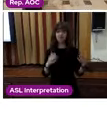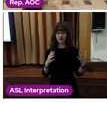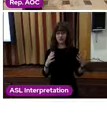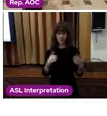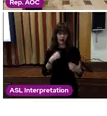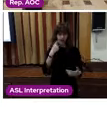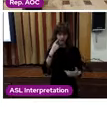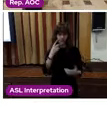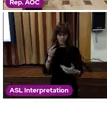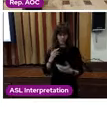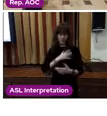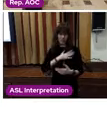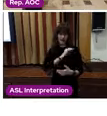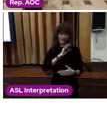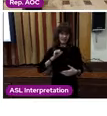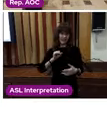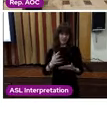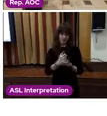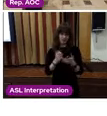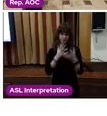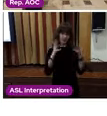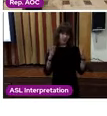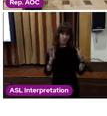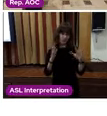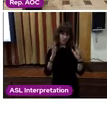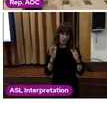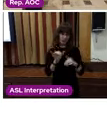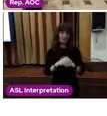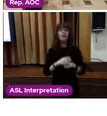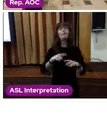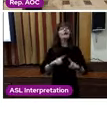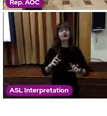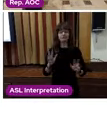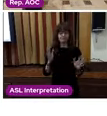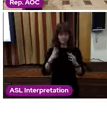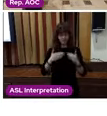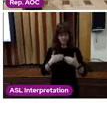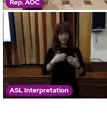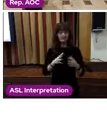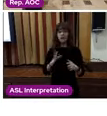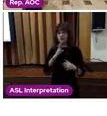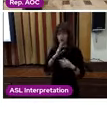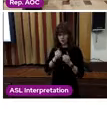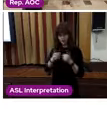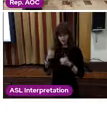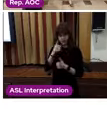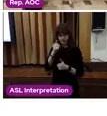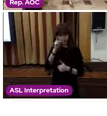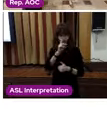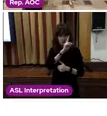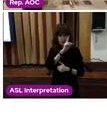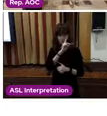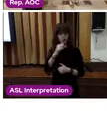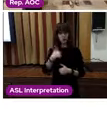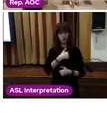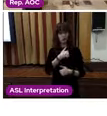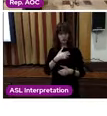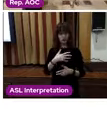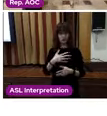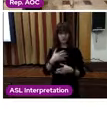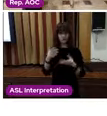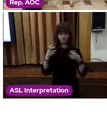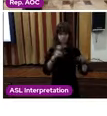But you can just hold your phone. But one of the things that we found out is that we secured the $3 million for Elmhurst